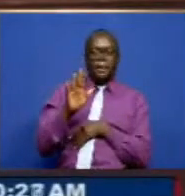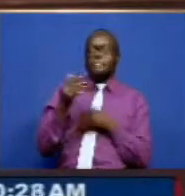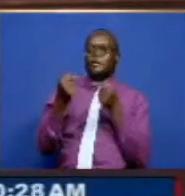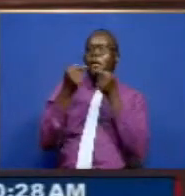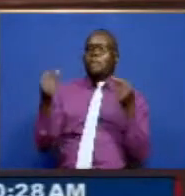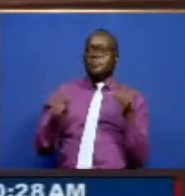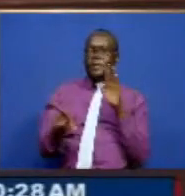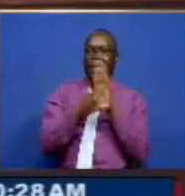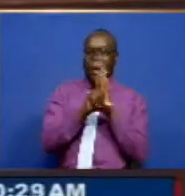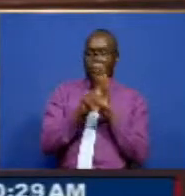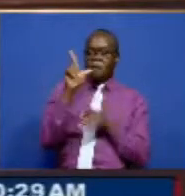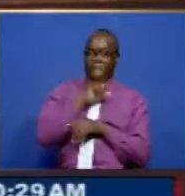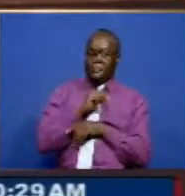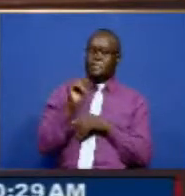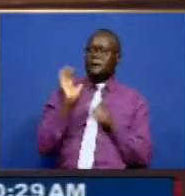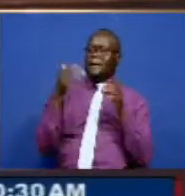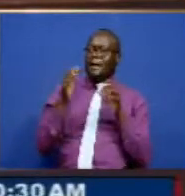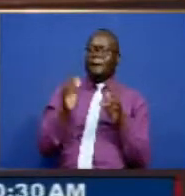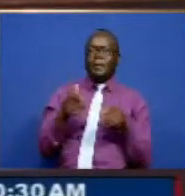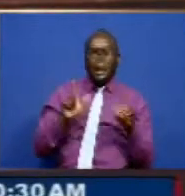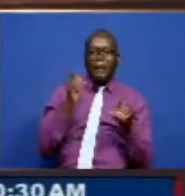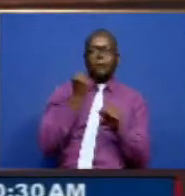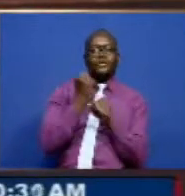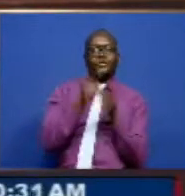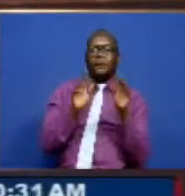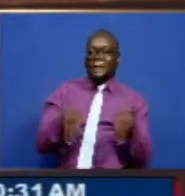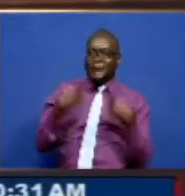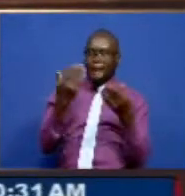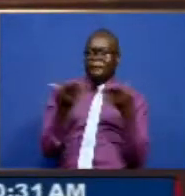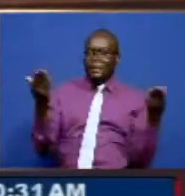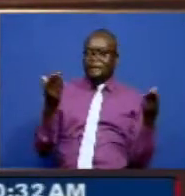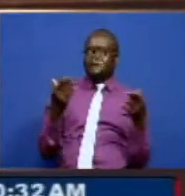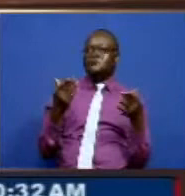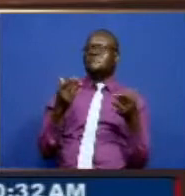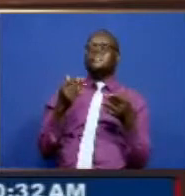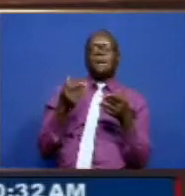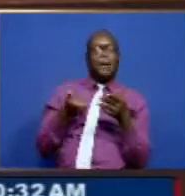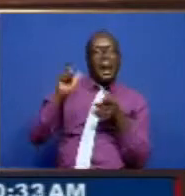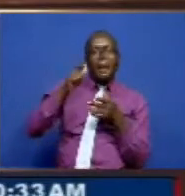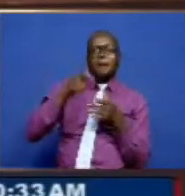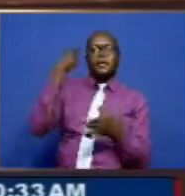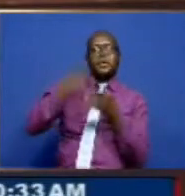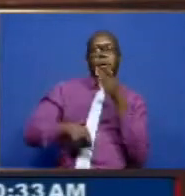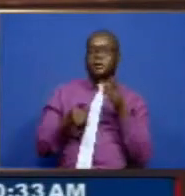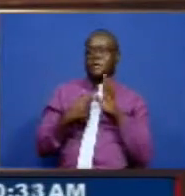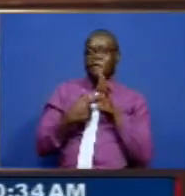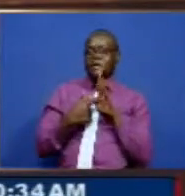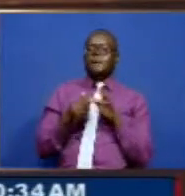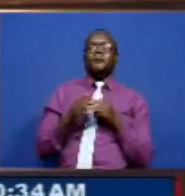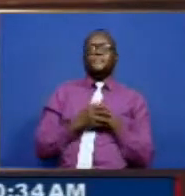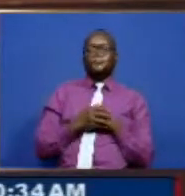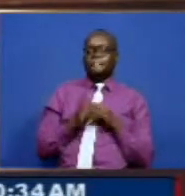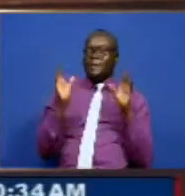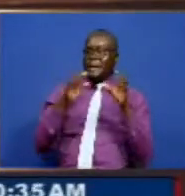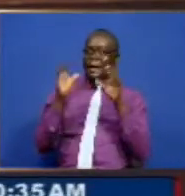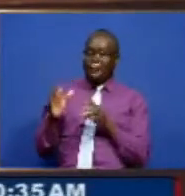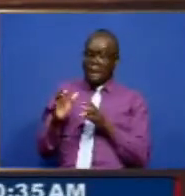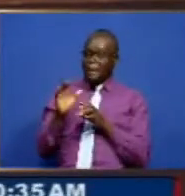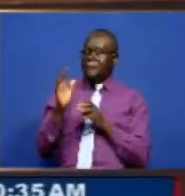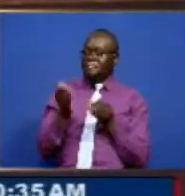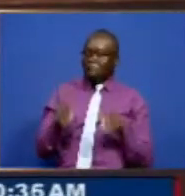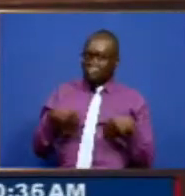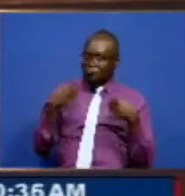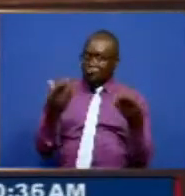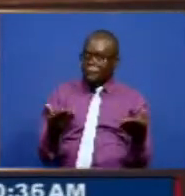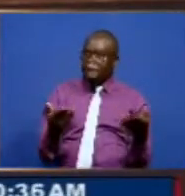to the law, the company was allowed to supply items at an inflated rate. For instance, the company